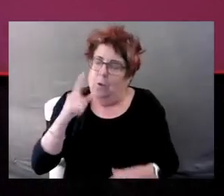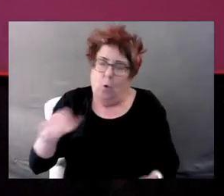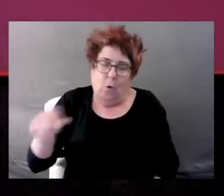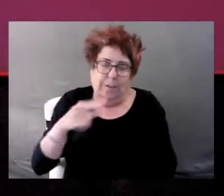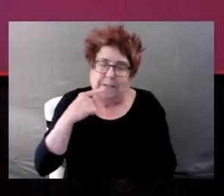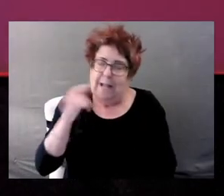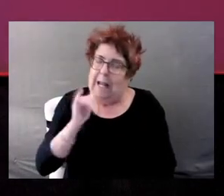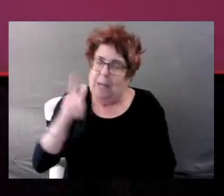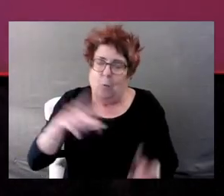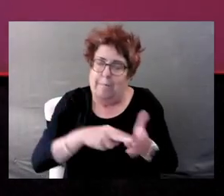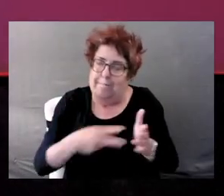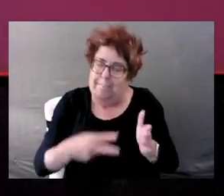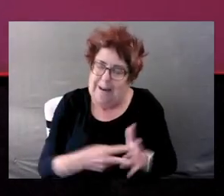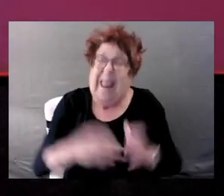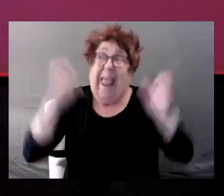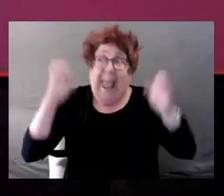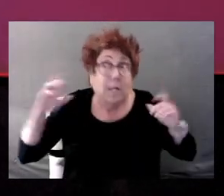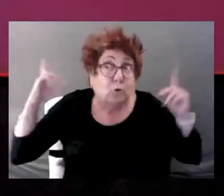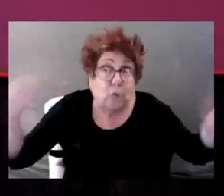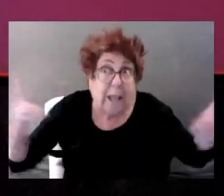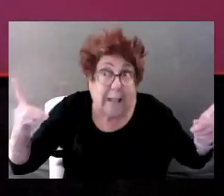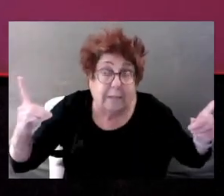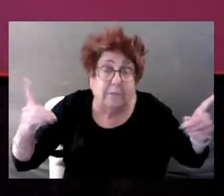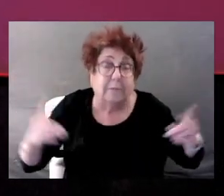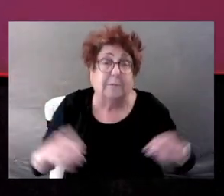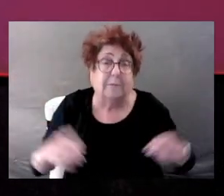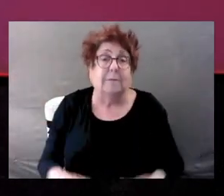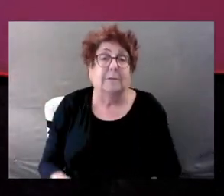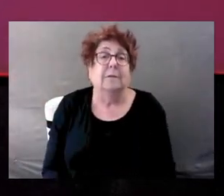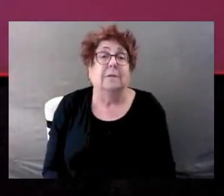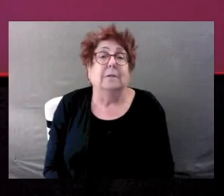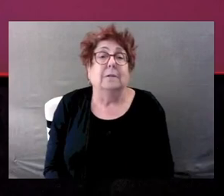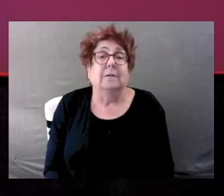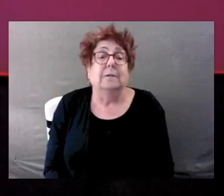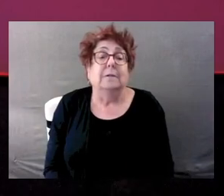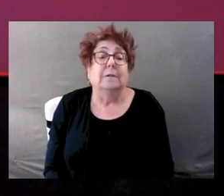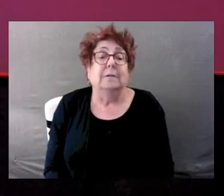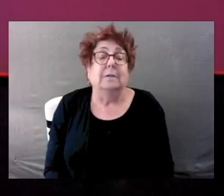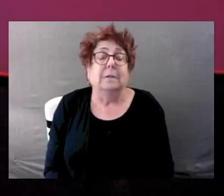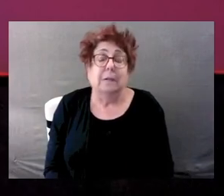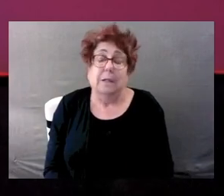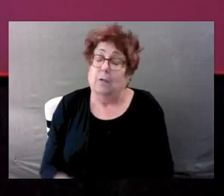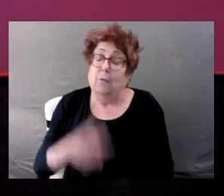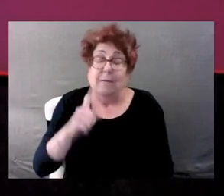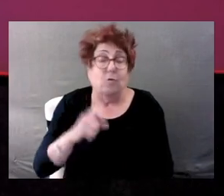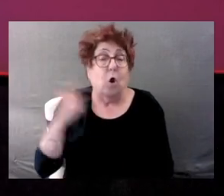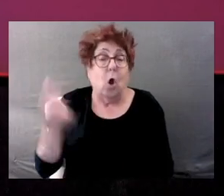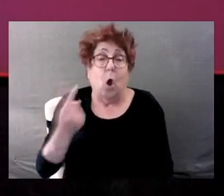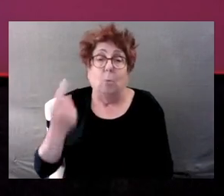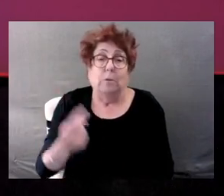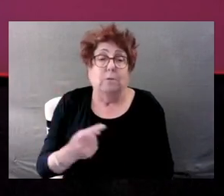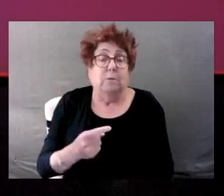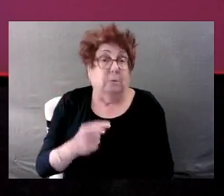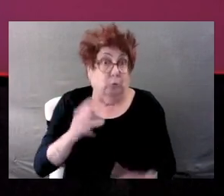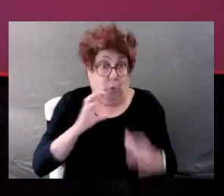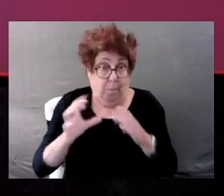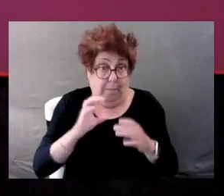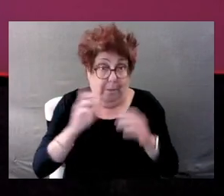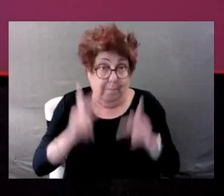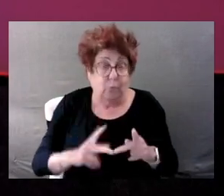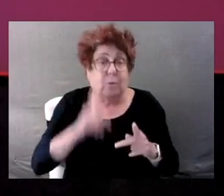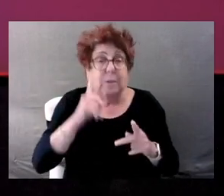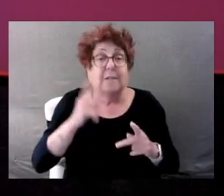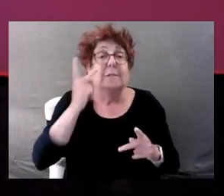mean it. Educate. Educate. You have to always, as a communications person, you need to see first and foremost